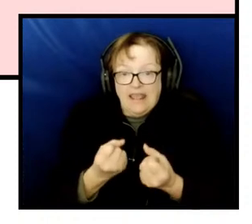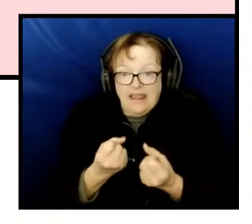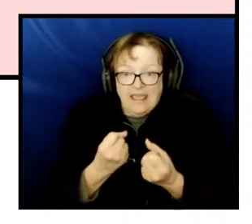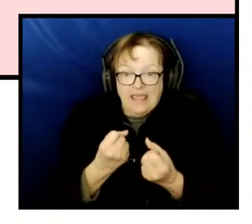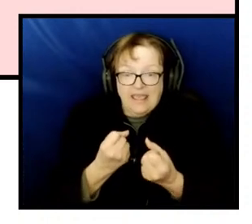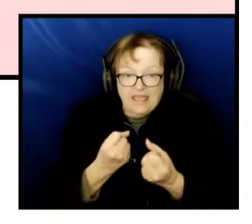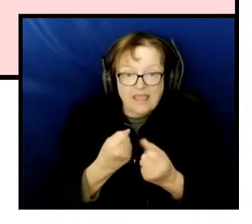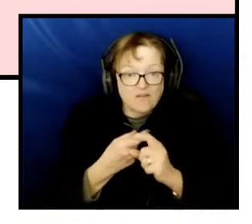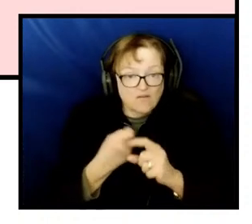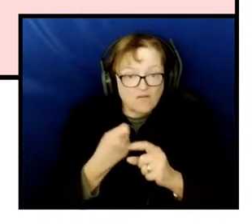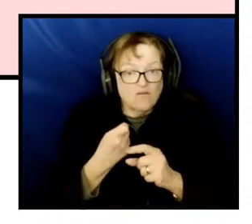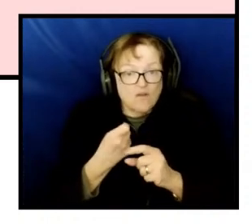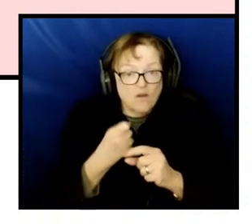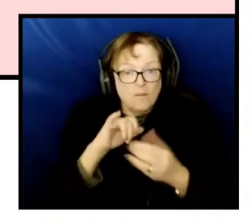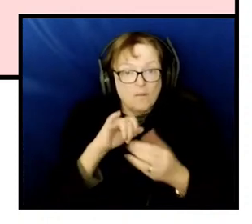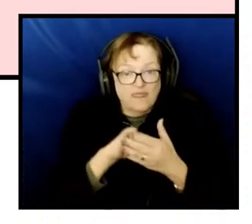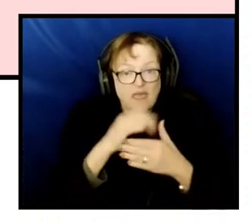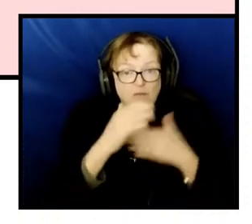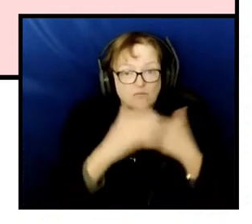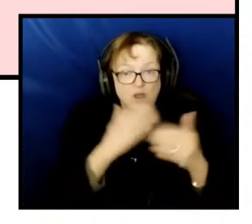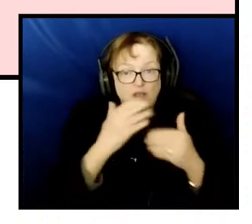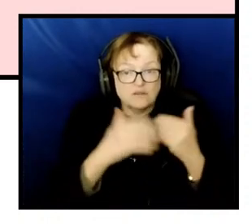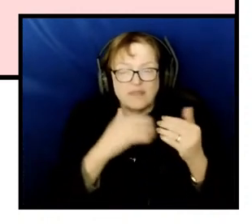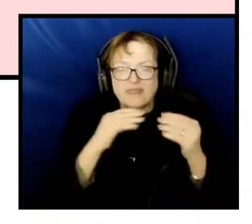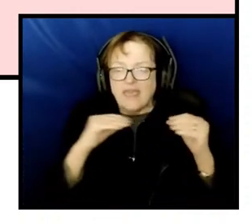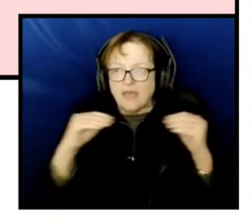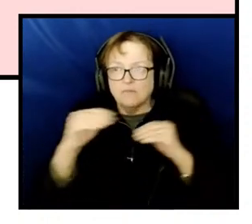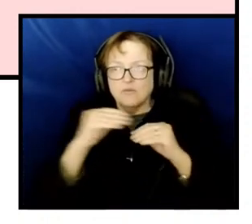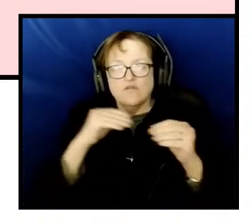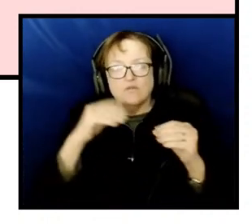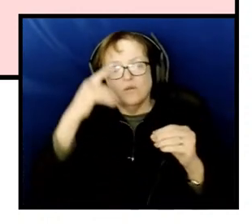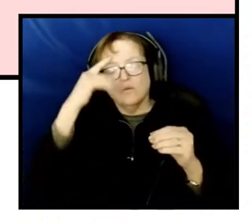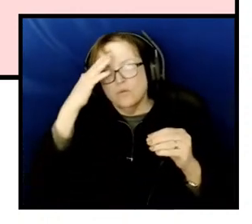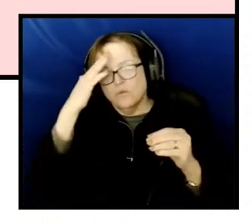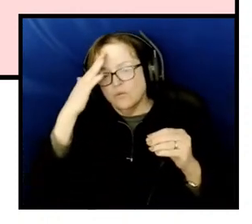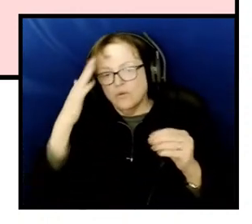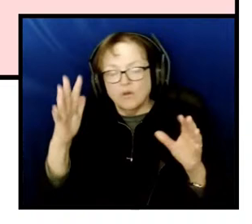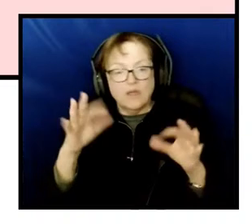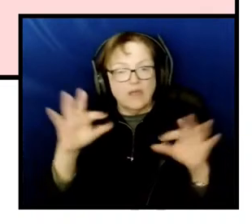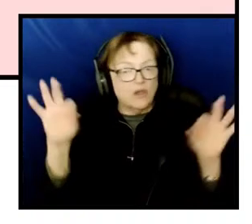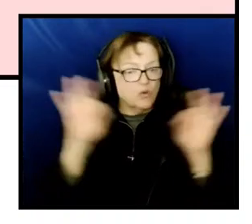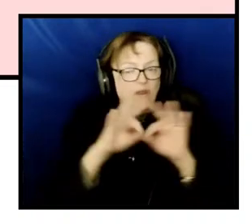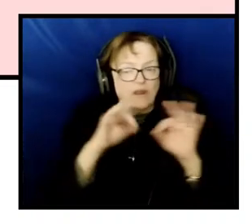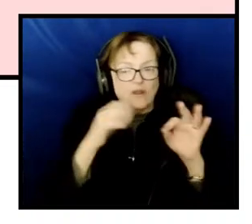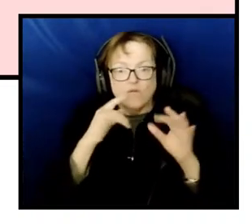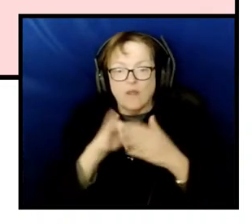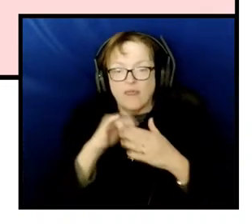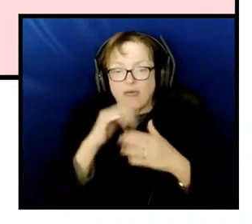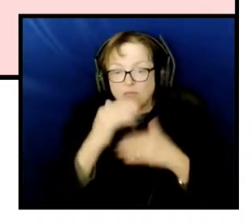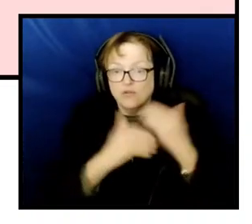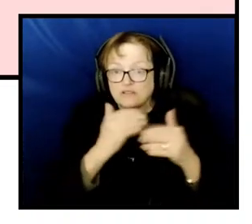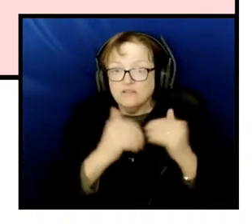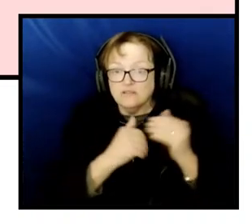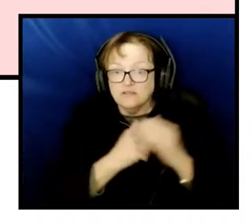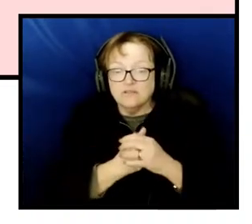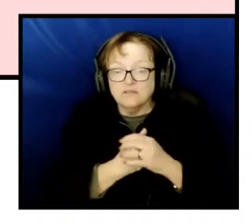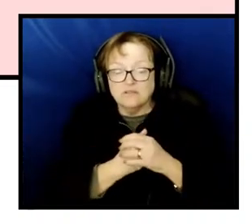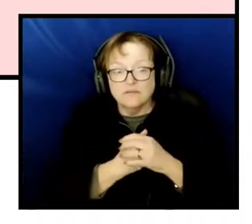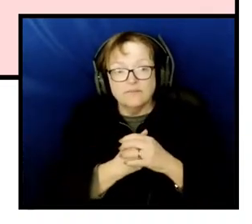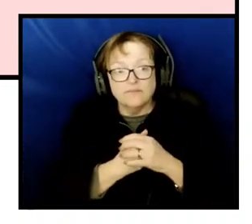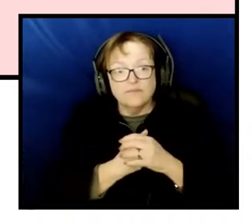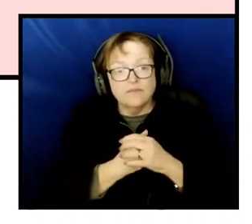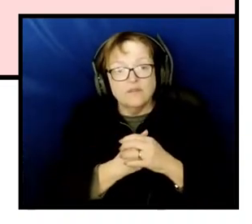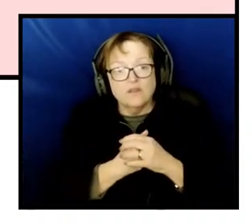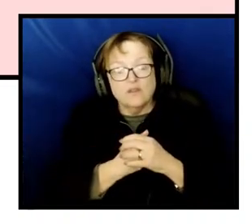rigorous process of bringing forth life, that movement is crucial and integral to that healing process.